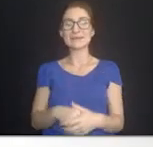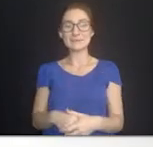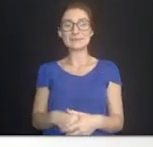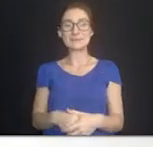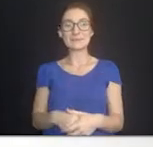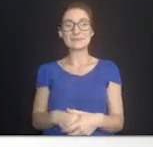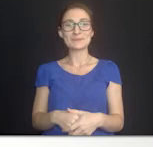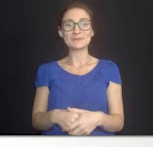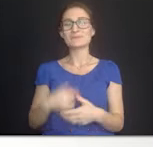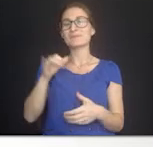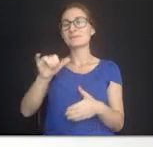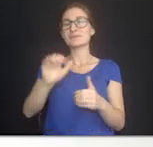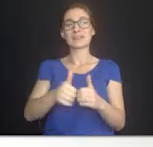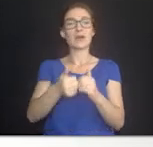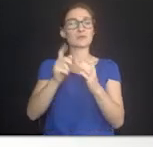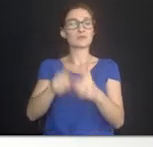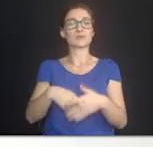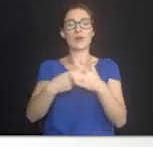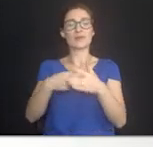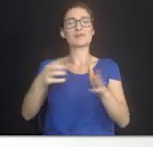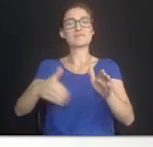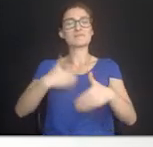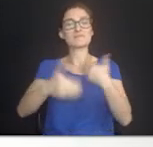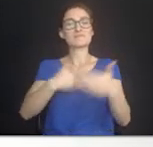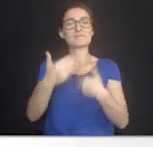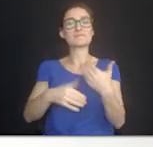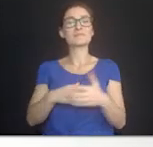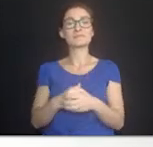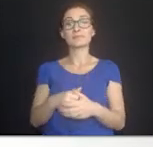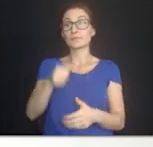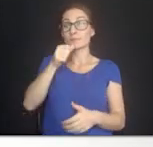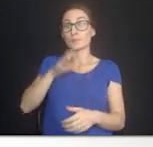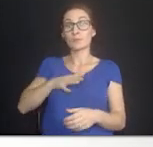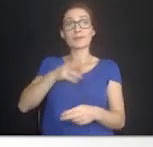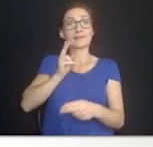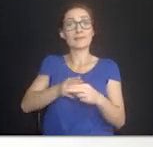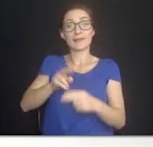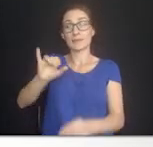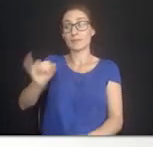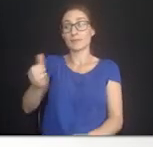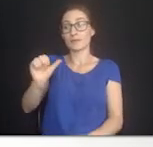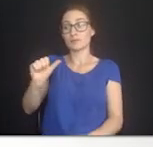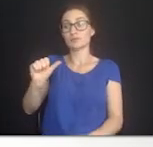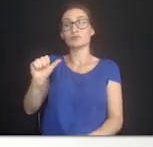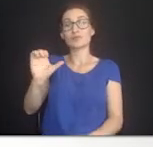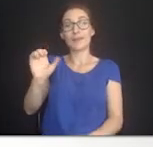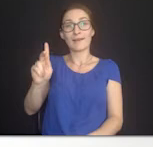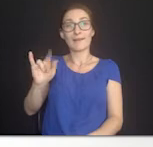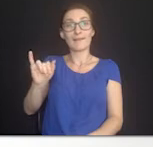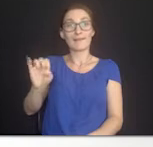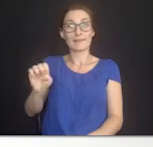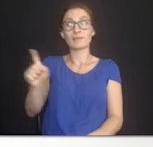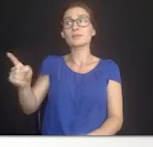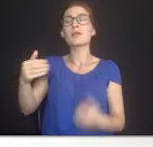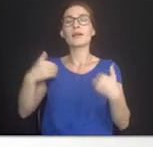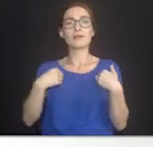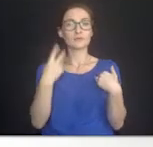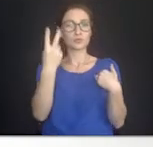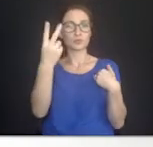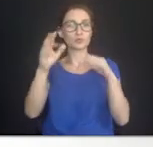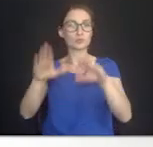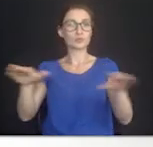really how it got started, which is with a woman named Jackie Marins, that she actually has 2 children, but her youngest